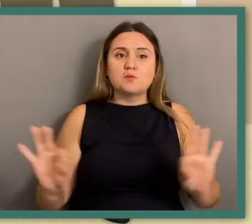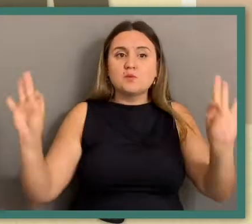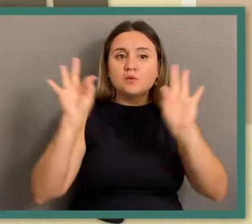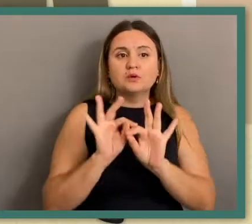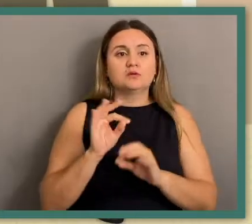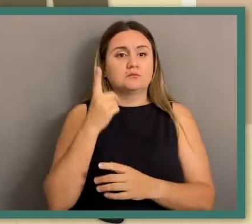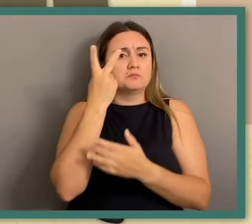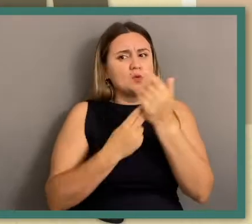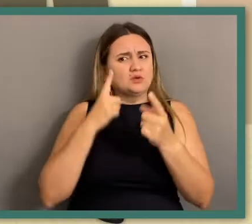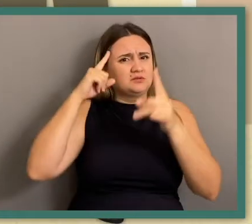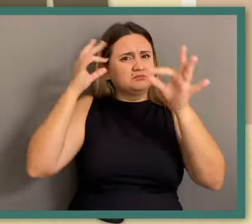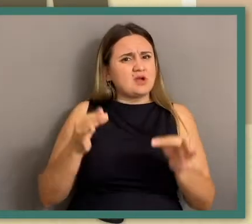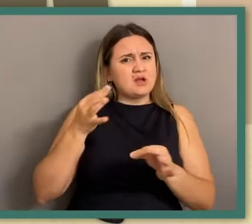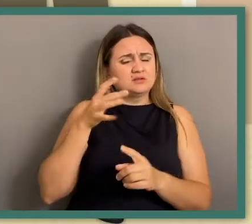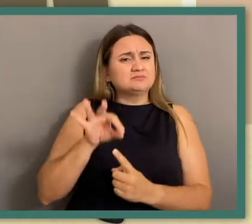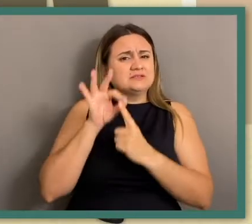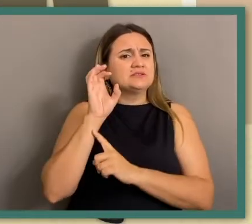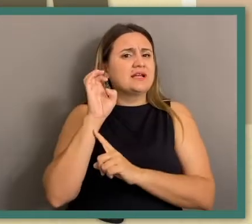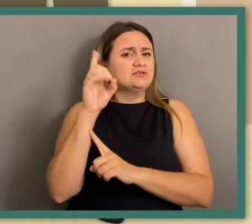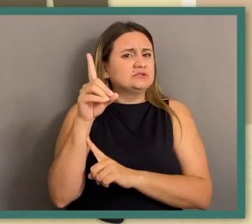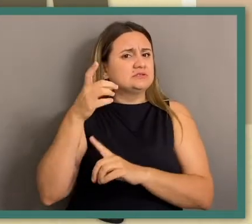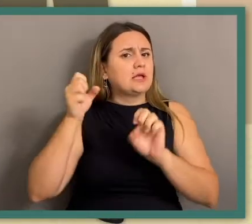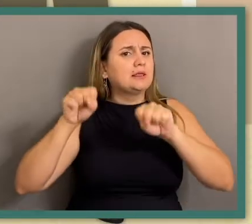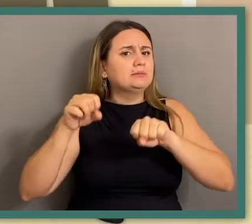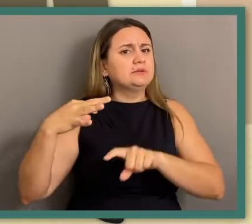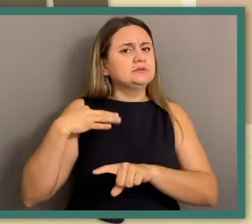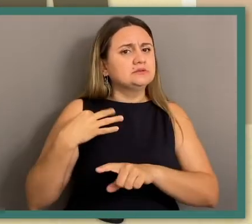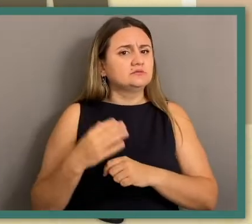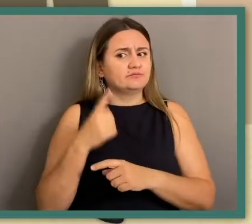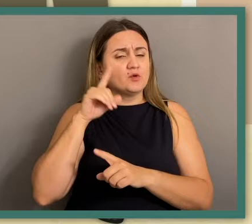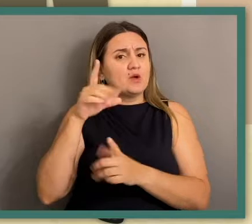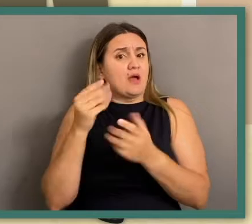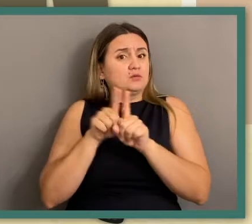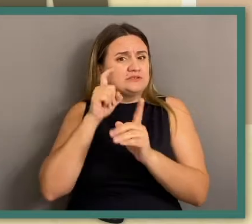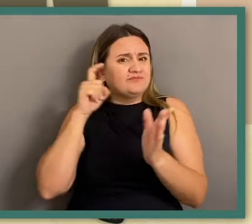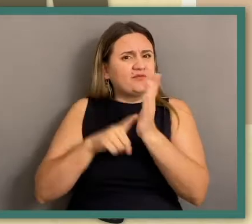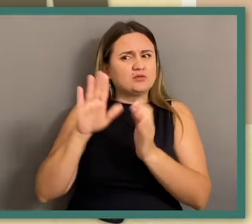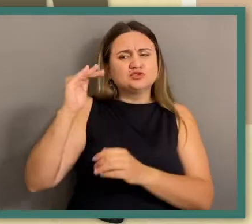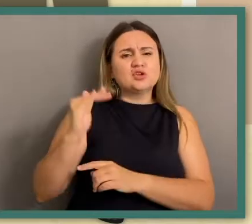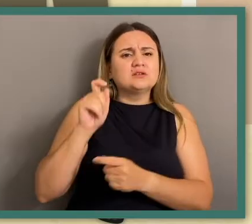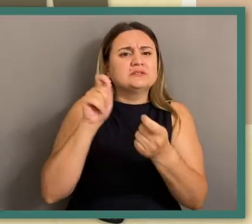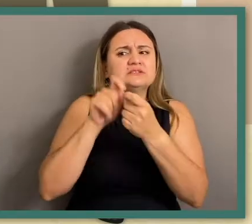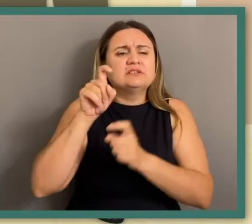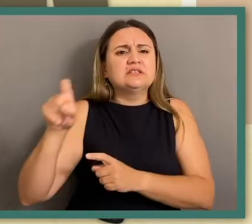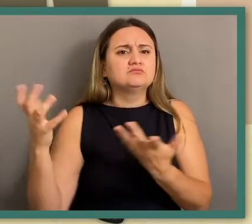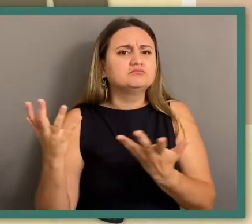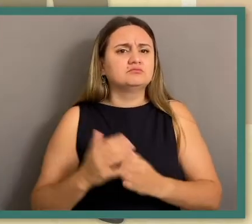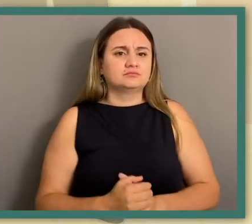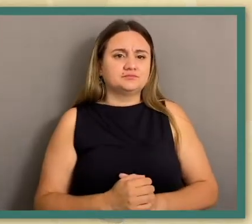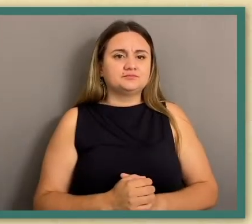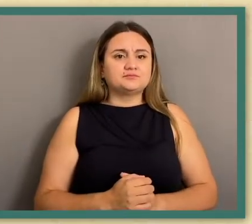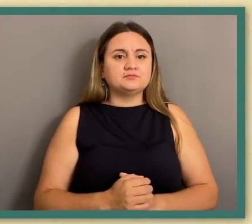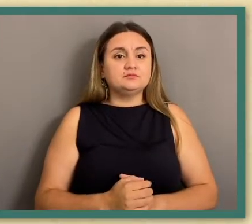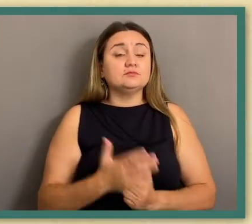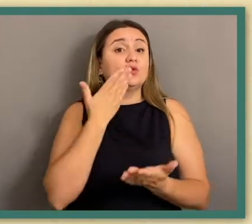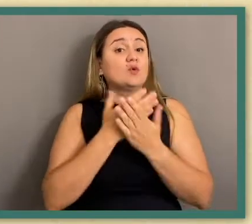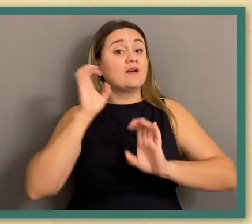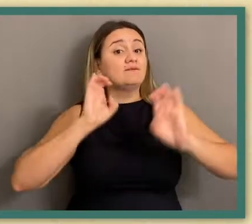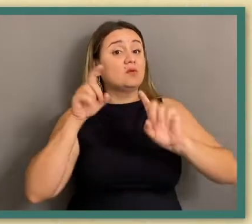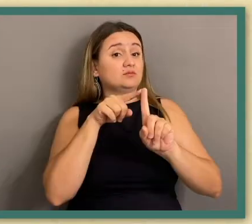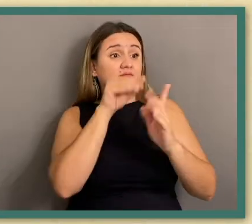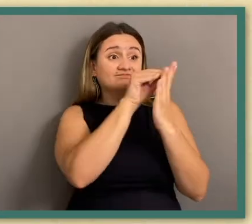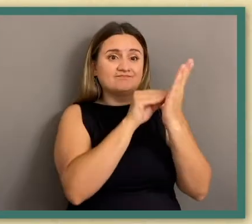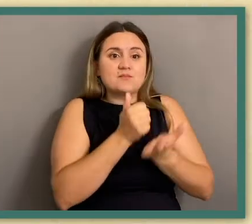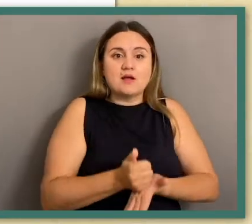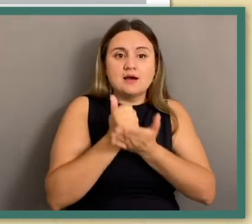is important, both for determining special education eligibility and for identifying your child's specific needs. Good